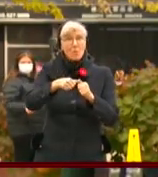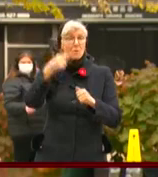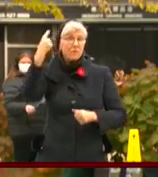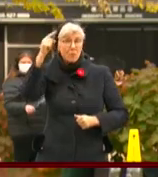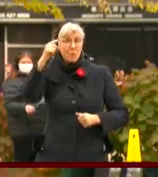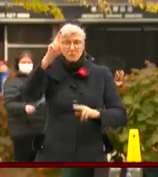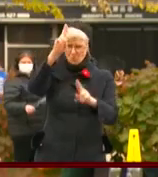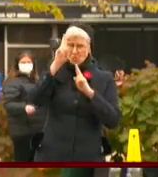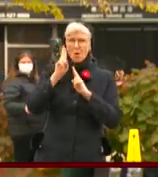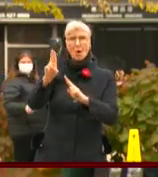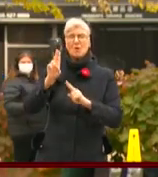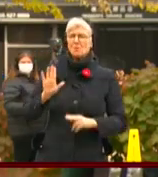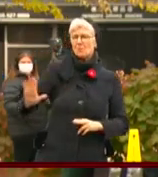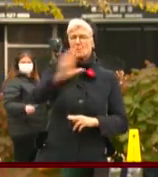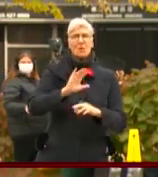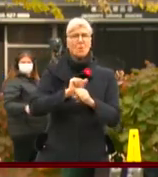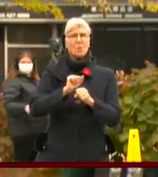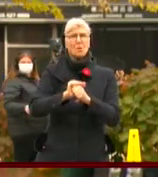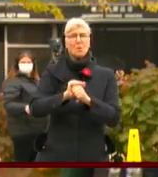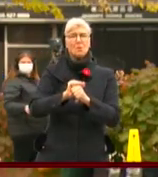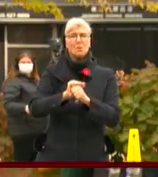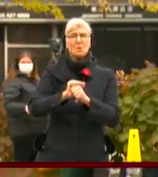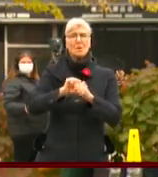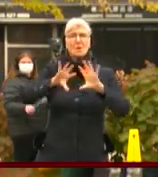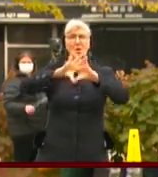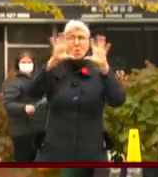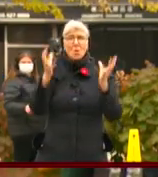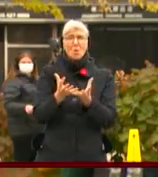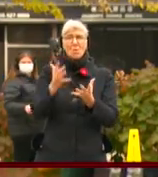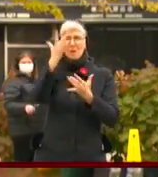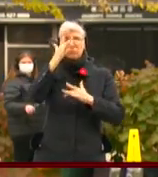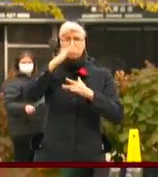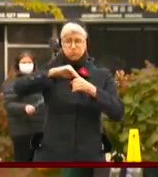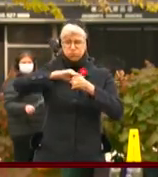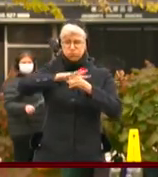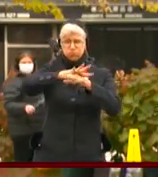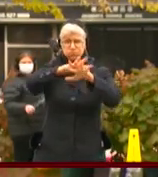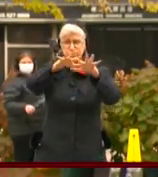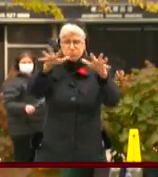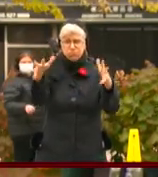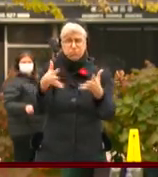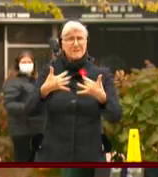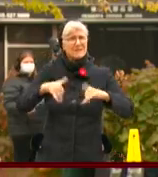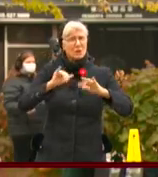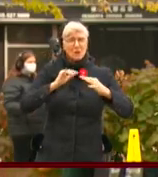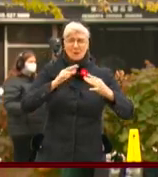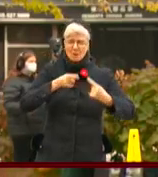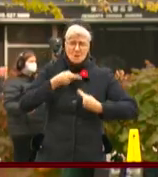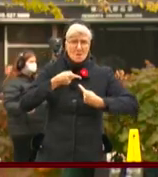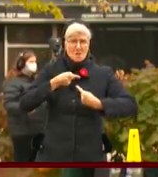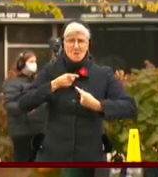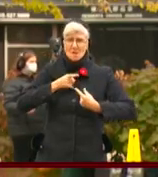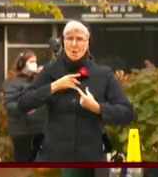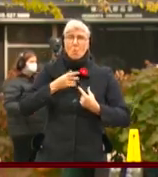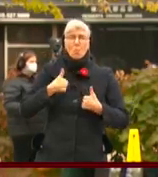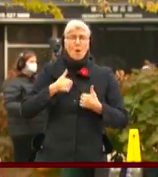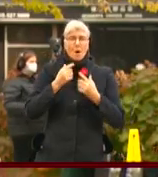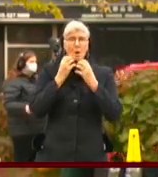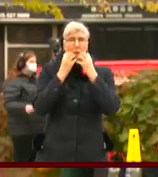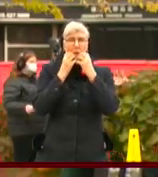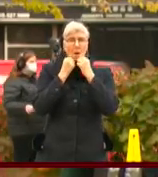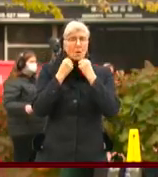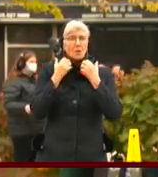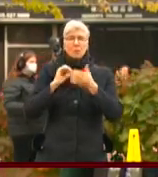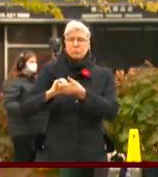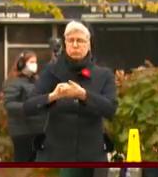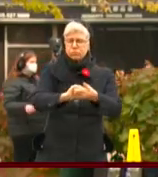work. The global pandemic continues to challenge us. Each of us have gained a new appreciation for community, for